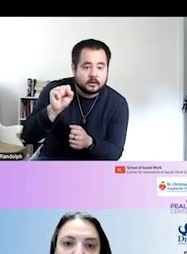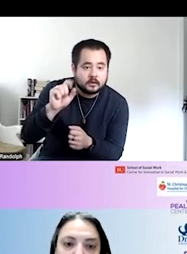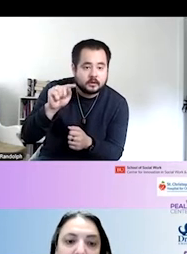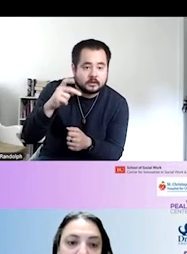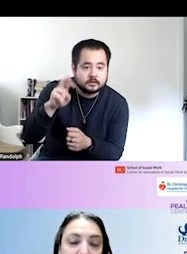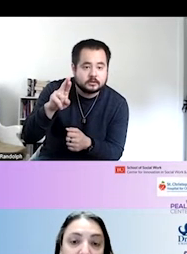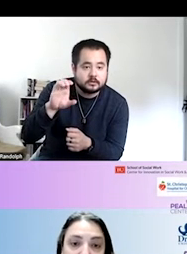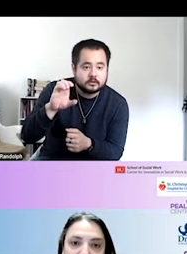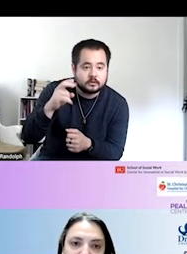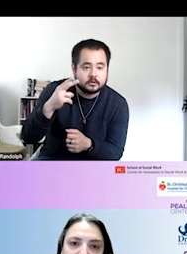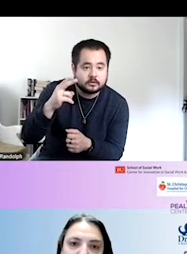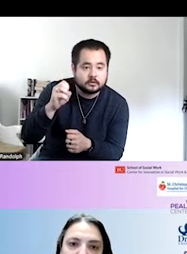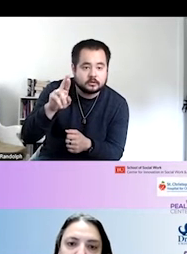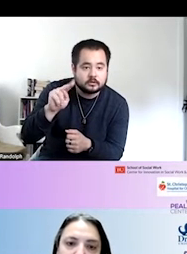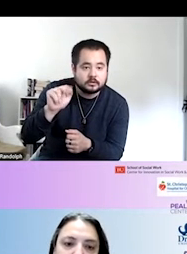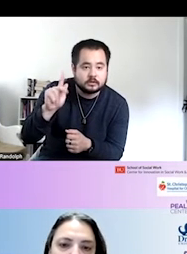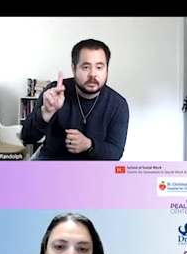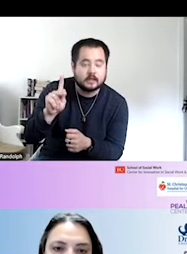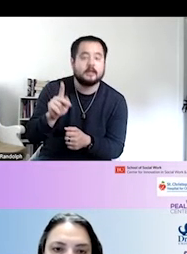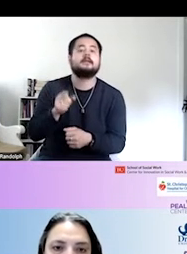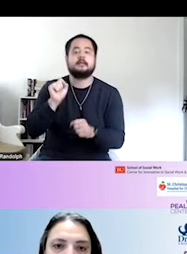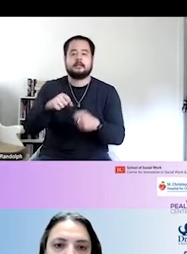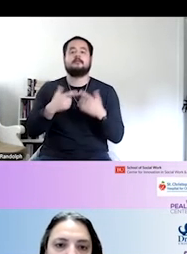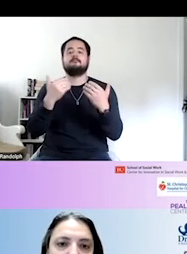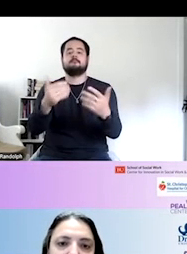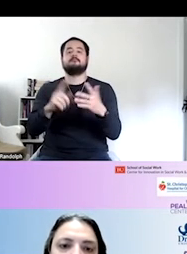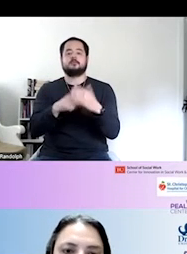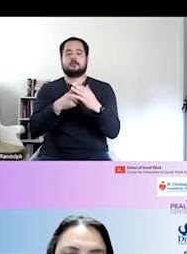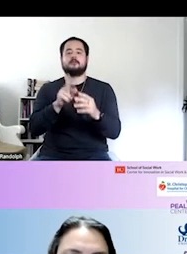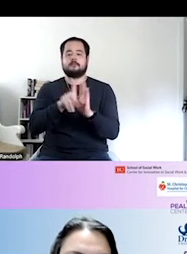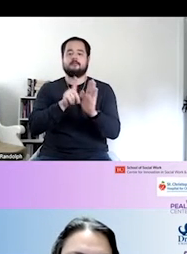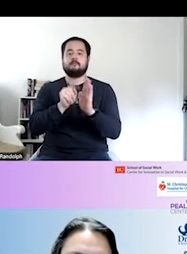Communication. You can start the video. Thank you.